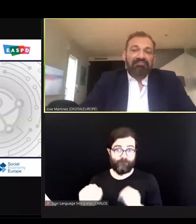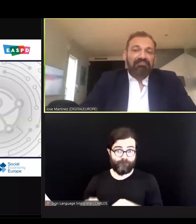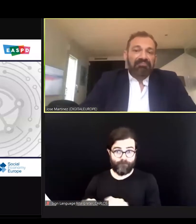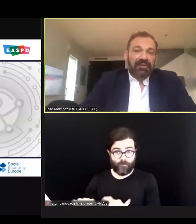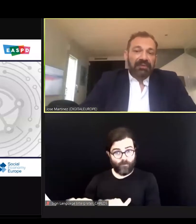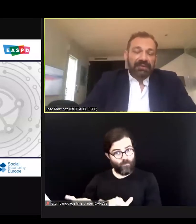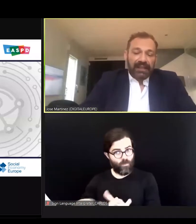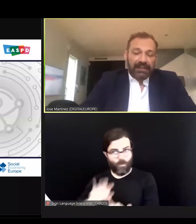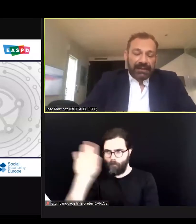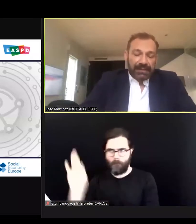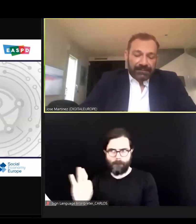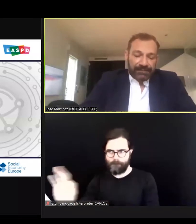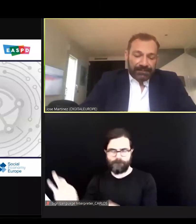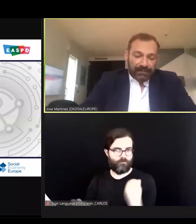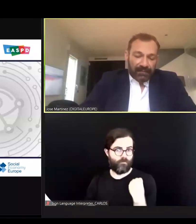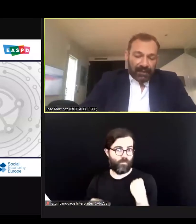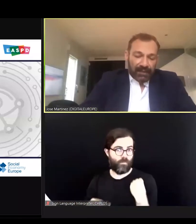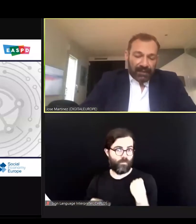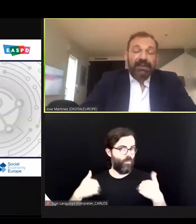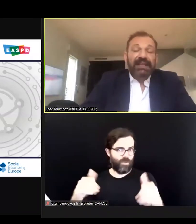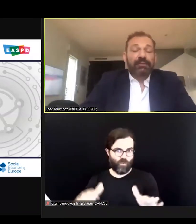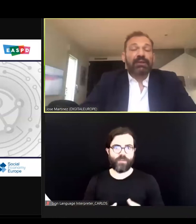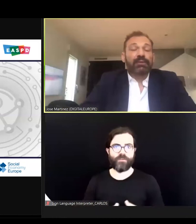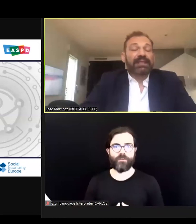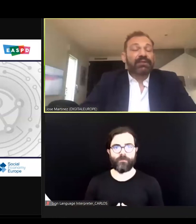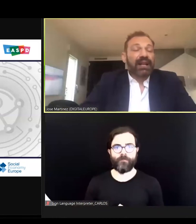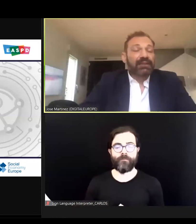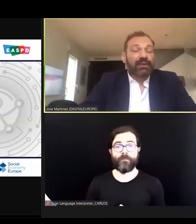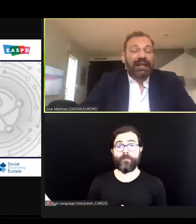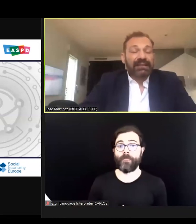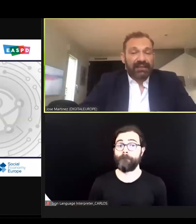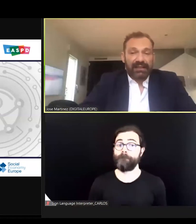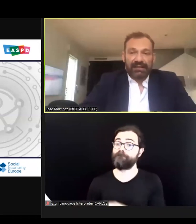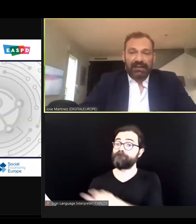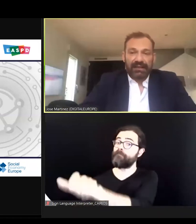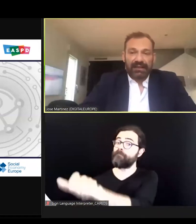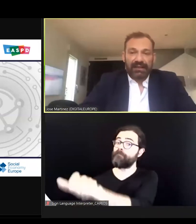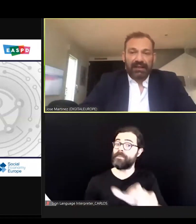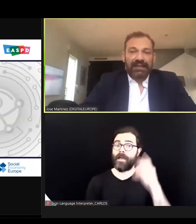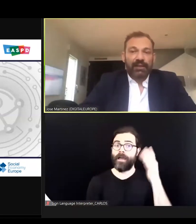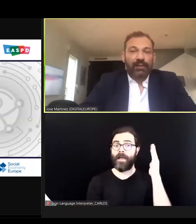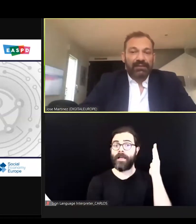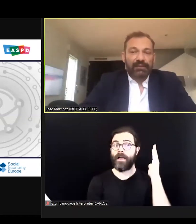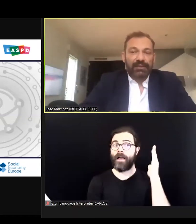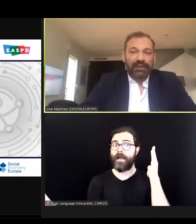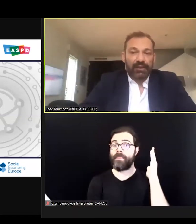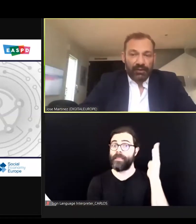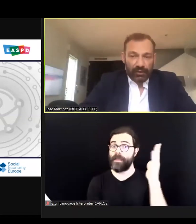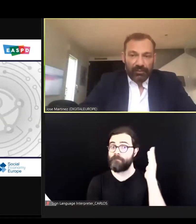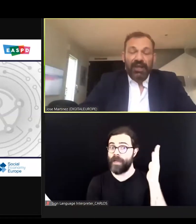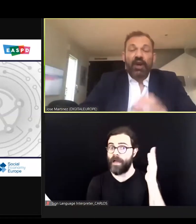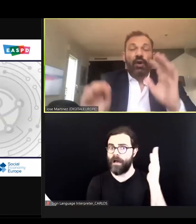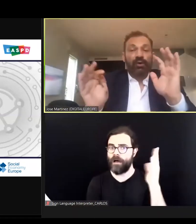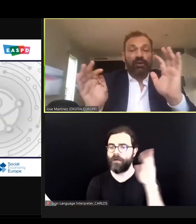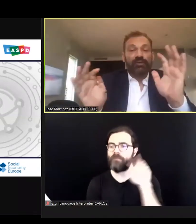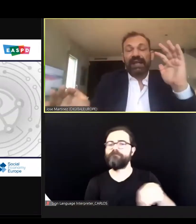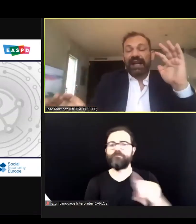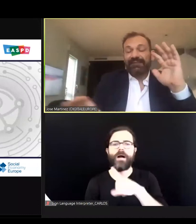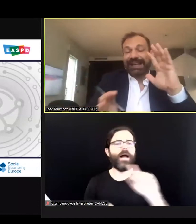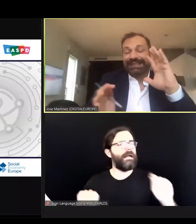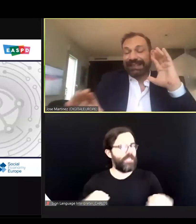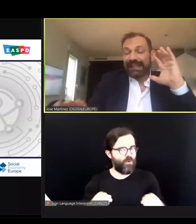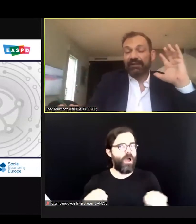And the speakers will try to answer any question during the workshop. Also, we